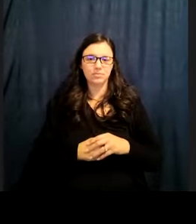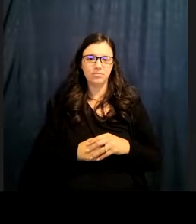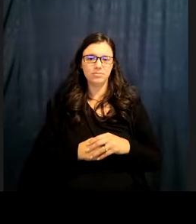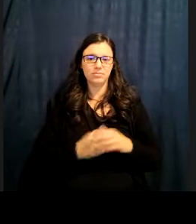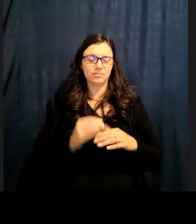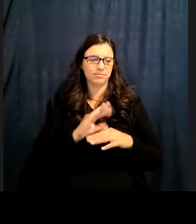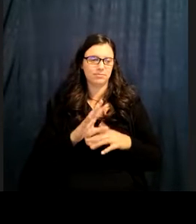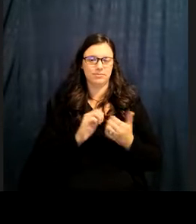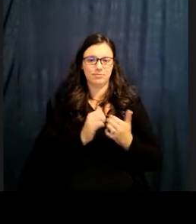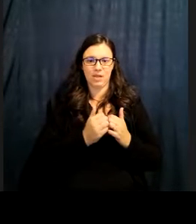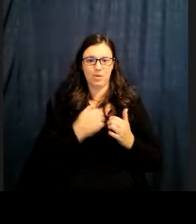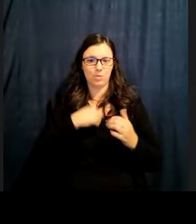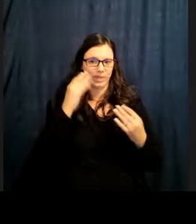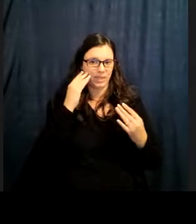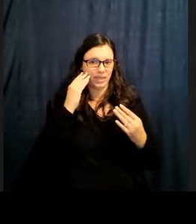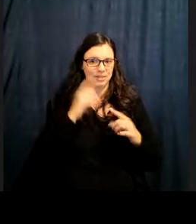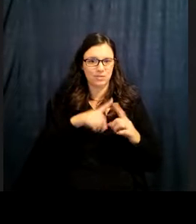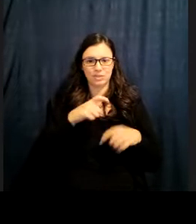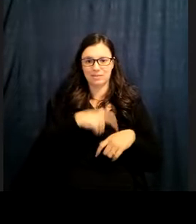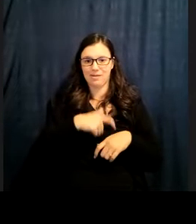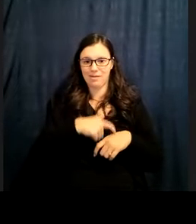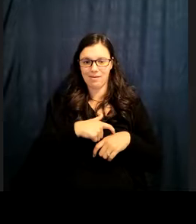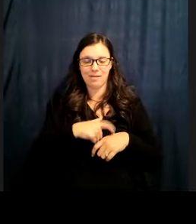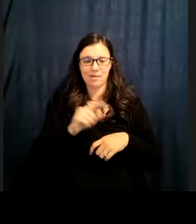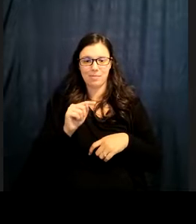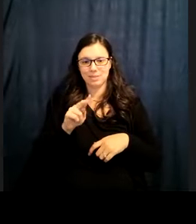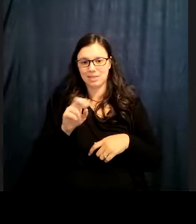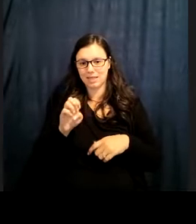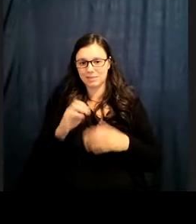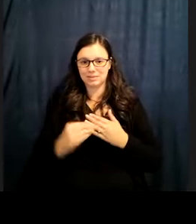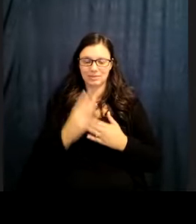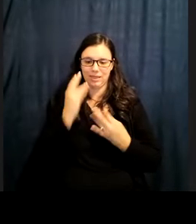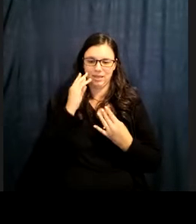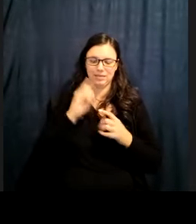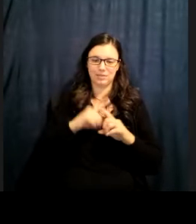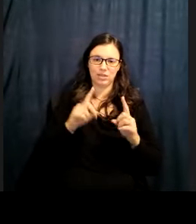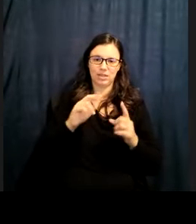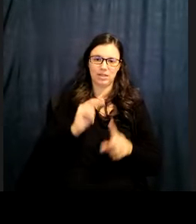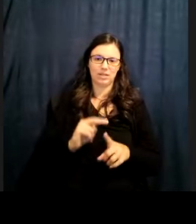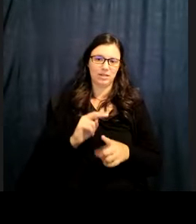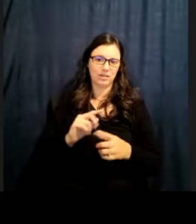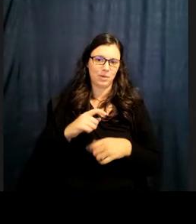different time tenses make us think differently about time.